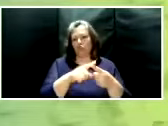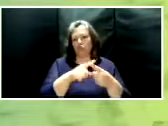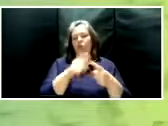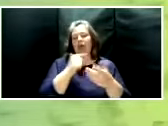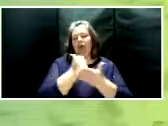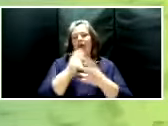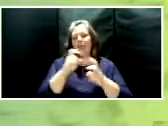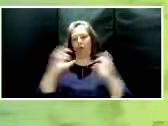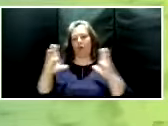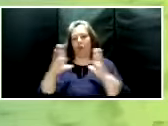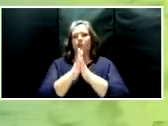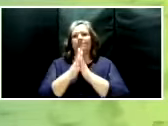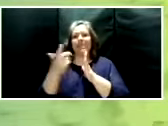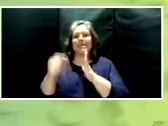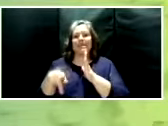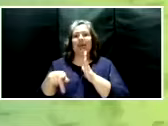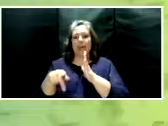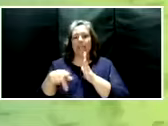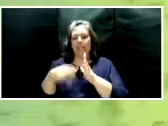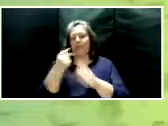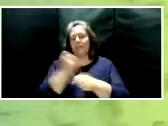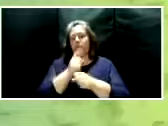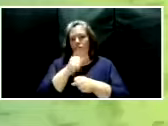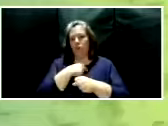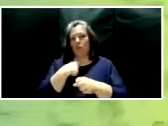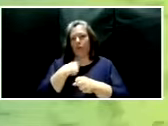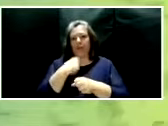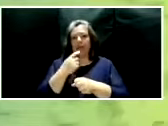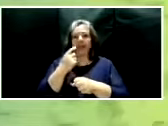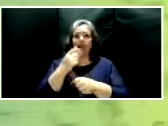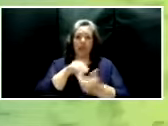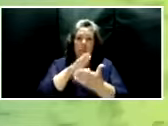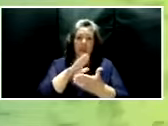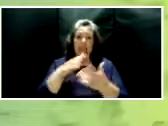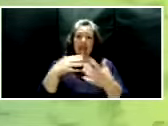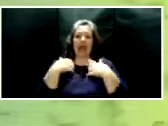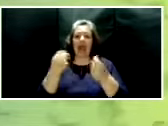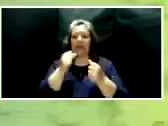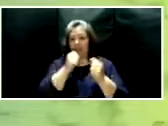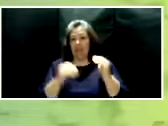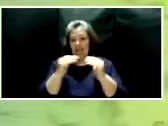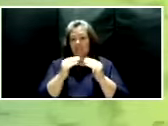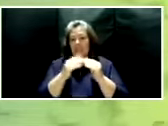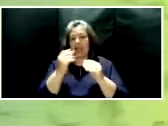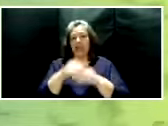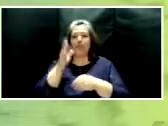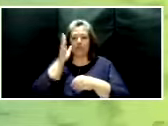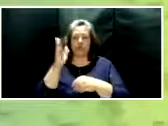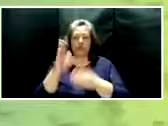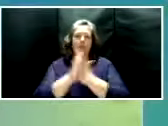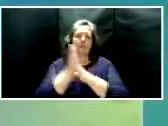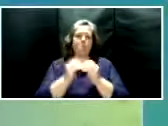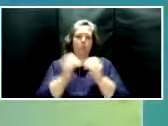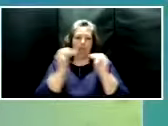gap and make sure that we are addressing health inequities and moving our world towards a more equitable